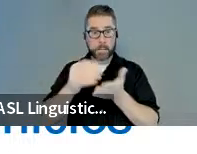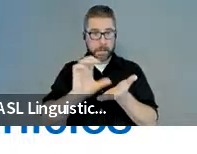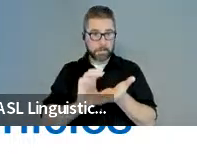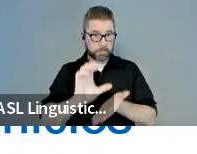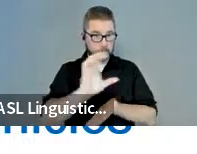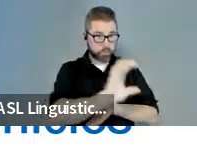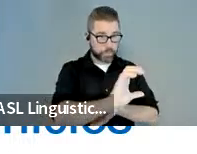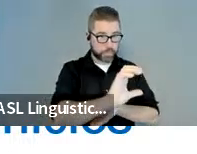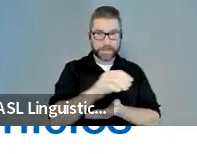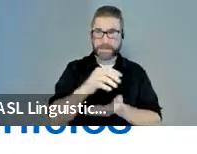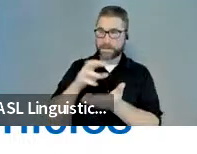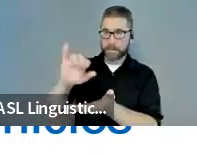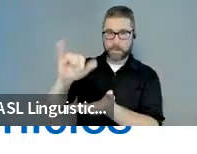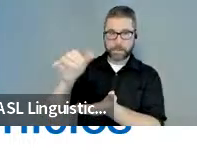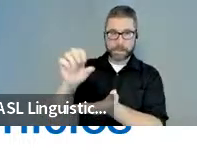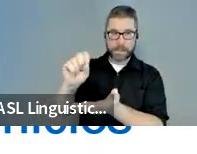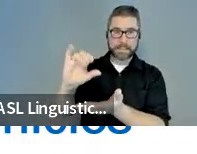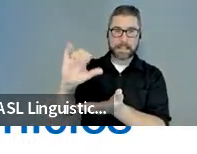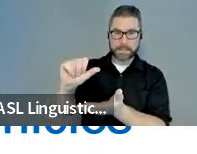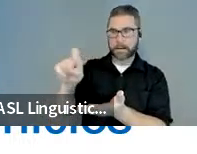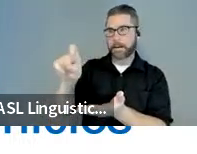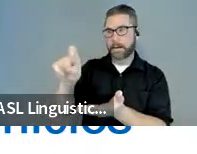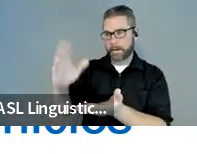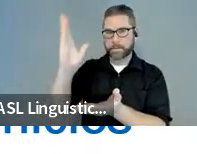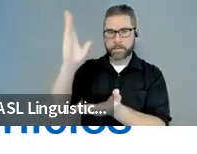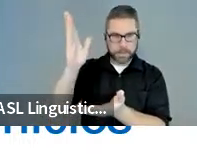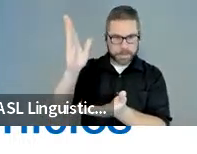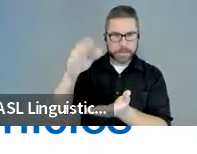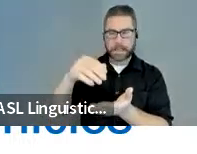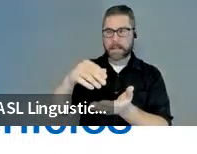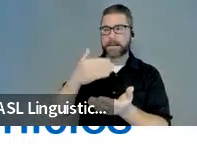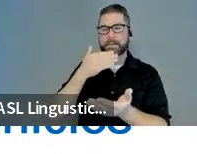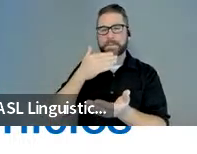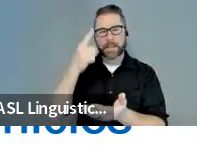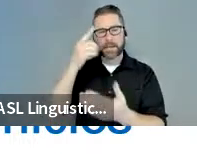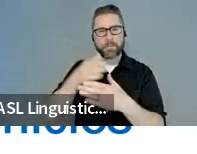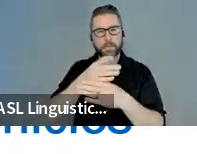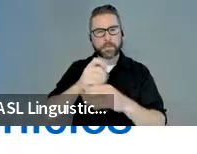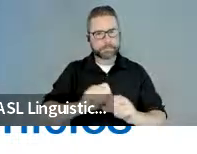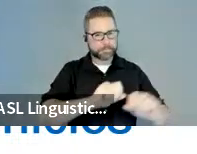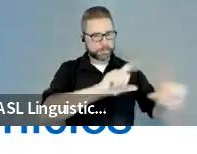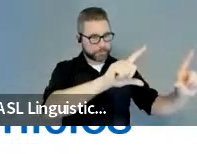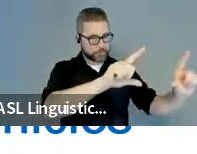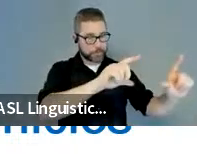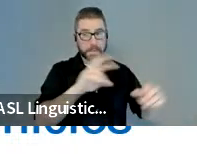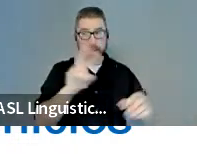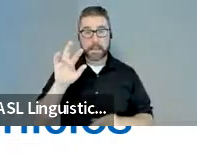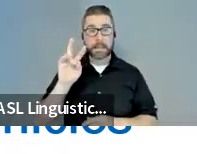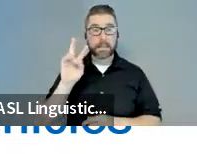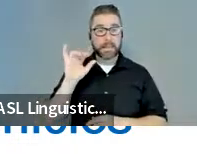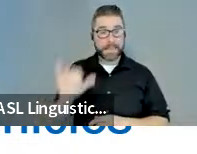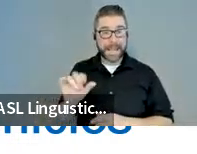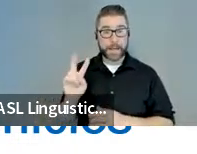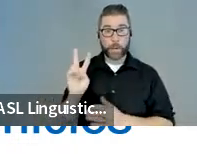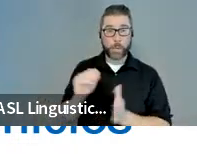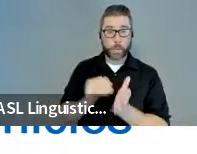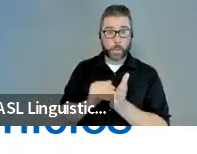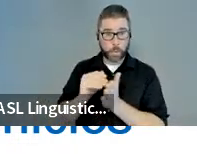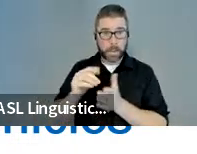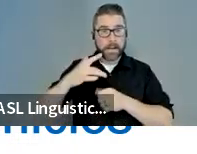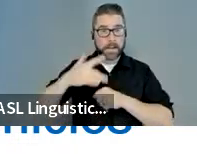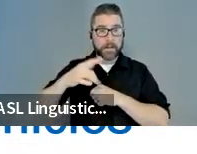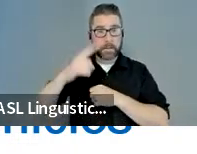present. Thank you for resharing the screen. So the 2 million available from school air